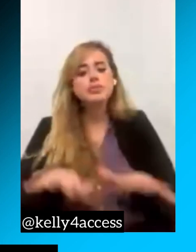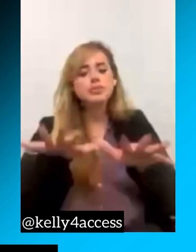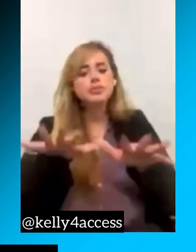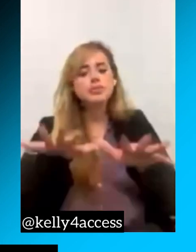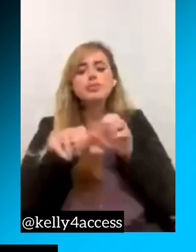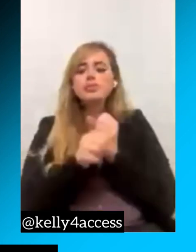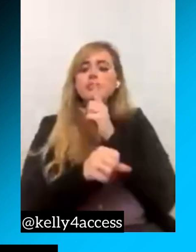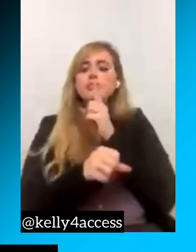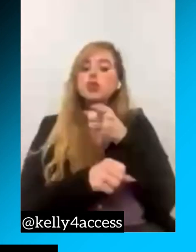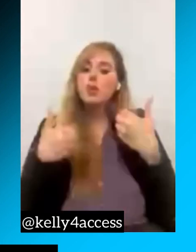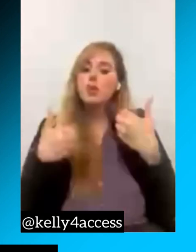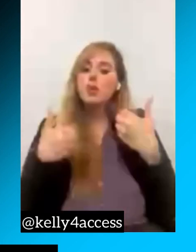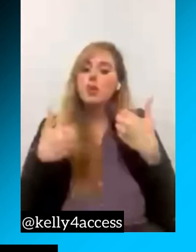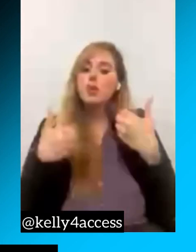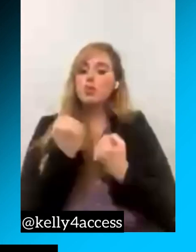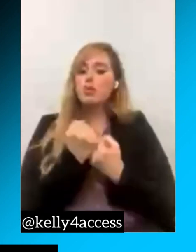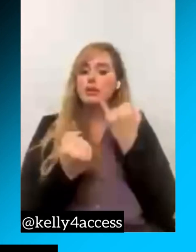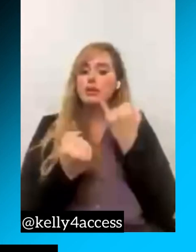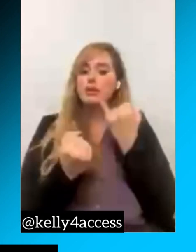I'll wait a little because I think